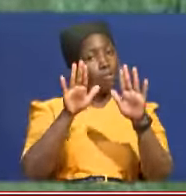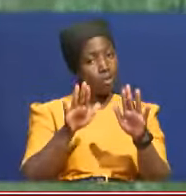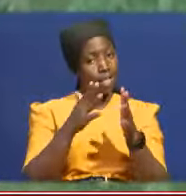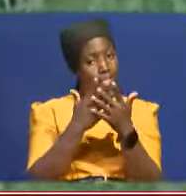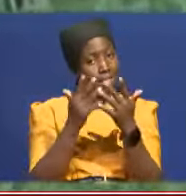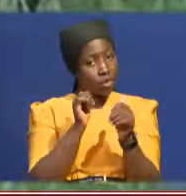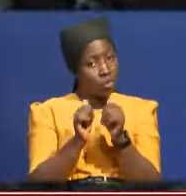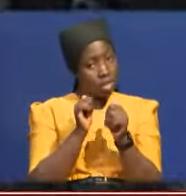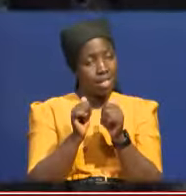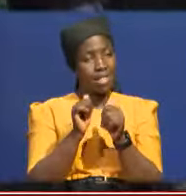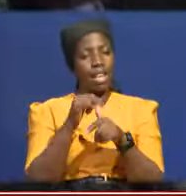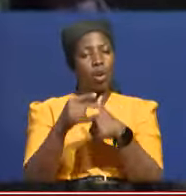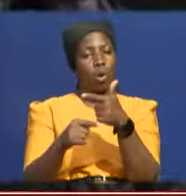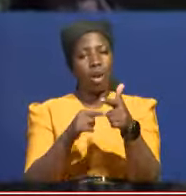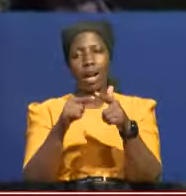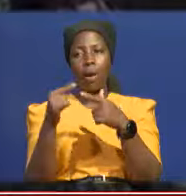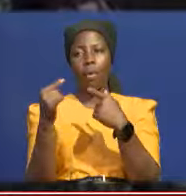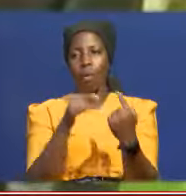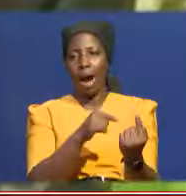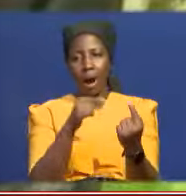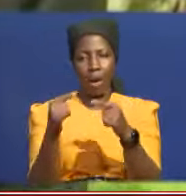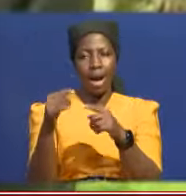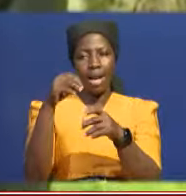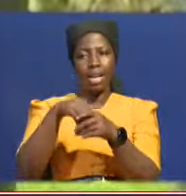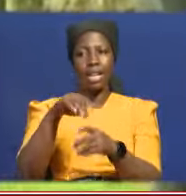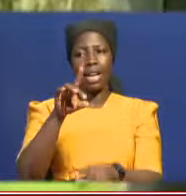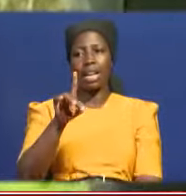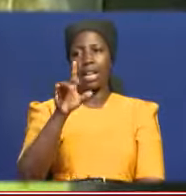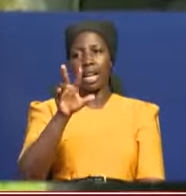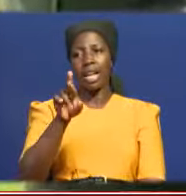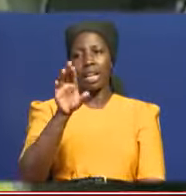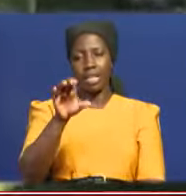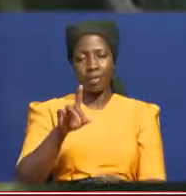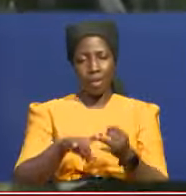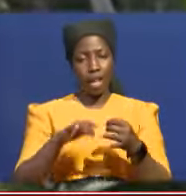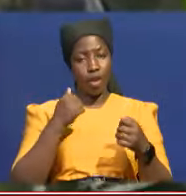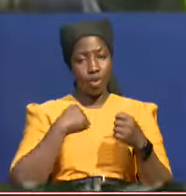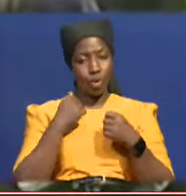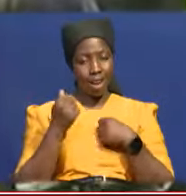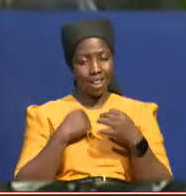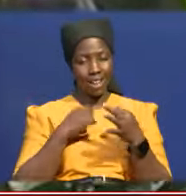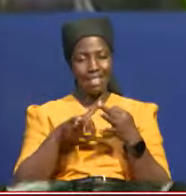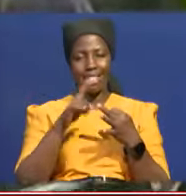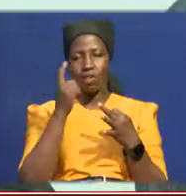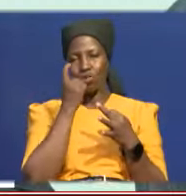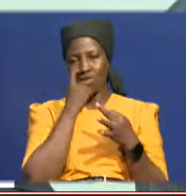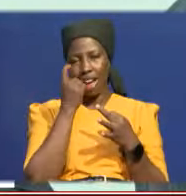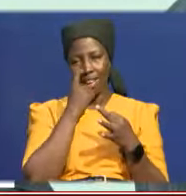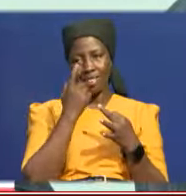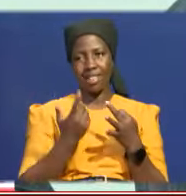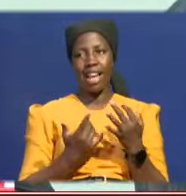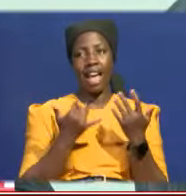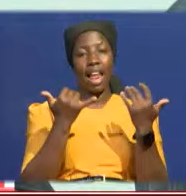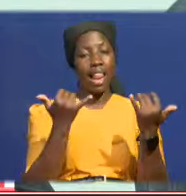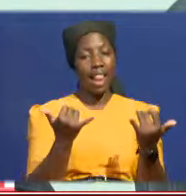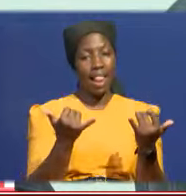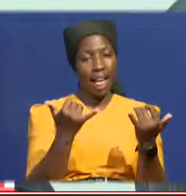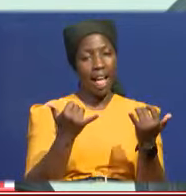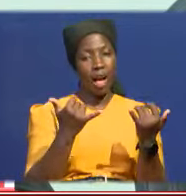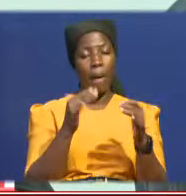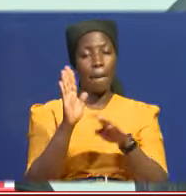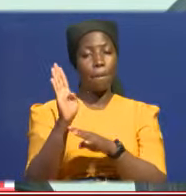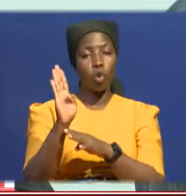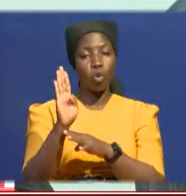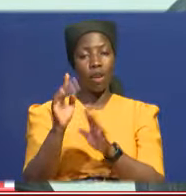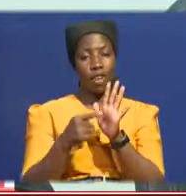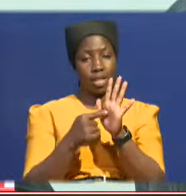in the eastern part of the Democratic Republic of Congo and Rwanda, as well as Sudan. Right now,